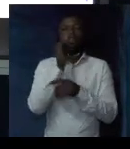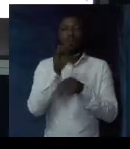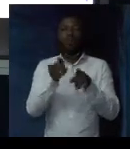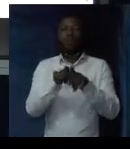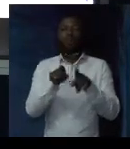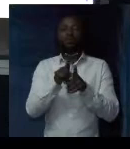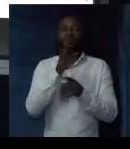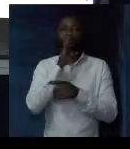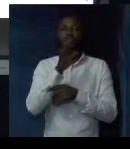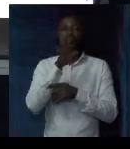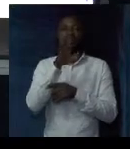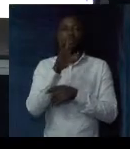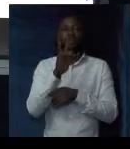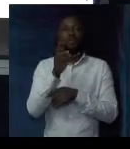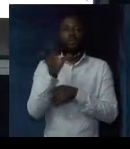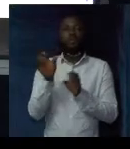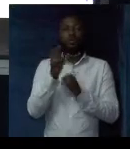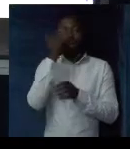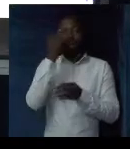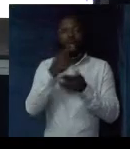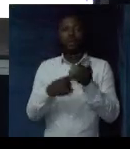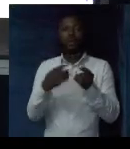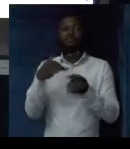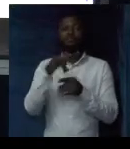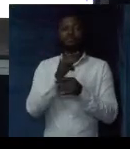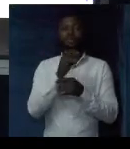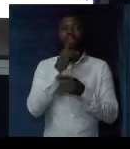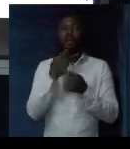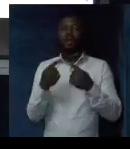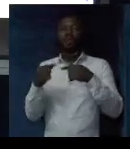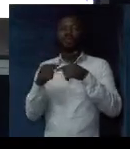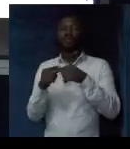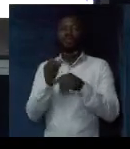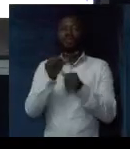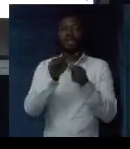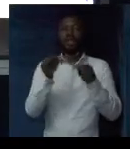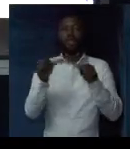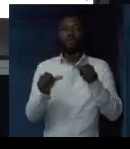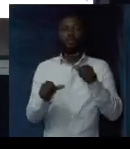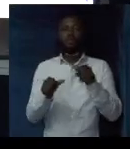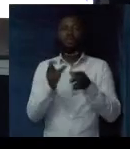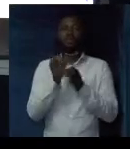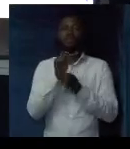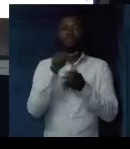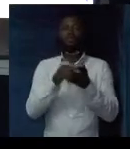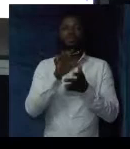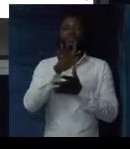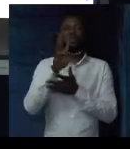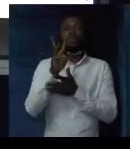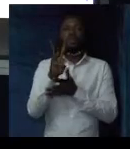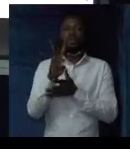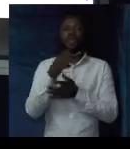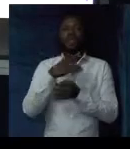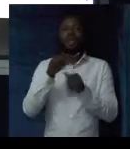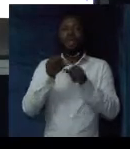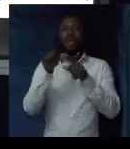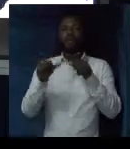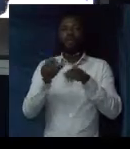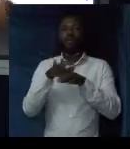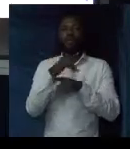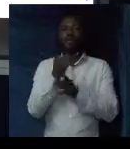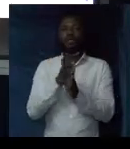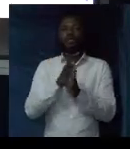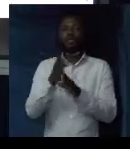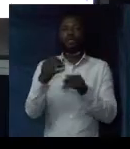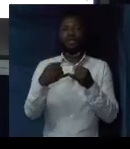be 56. Do you know why? Because they are corresponding angles. Now, if this is 56,